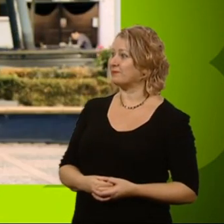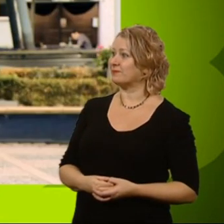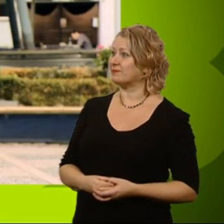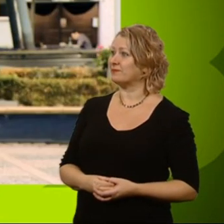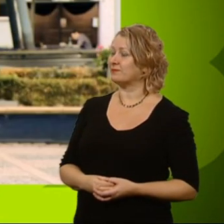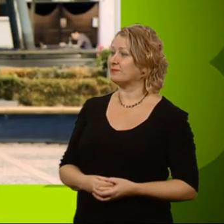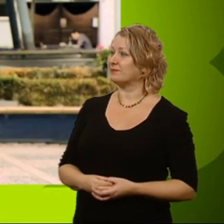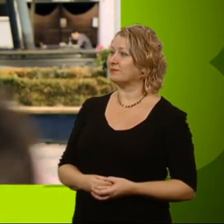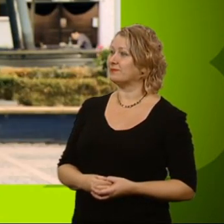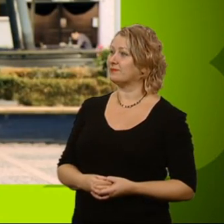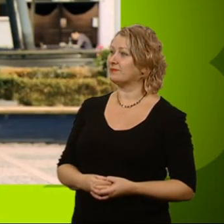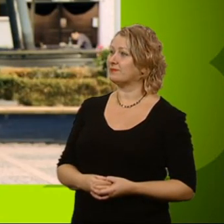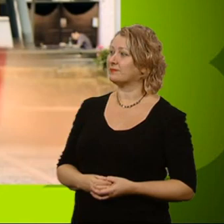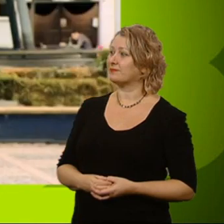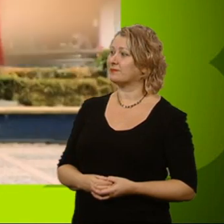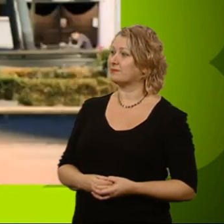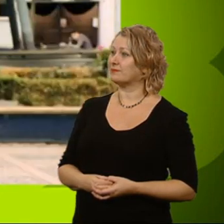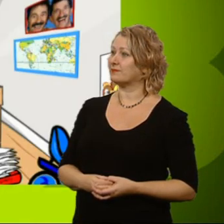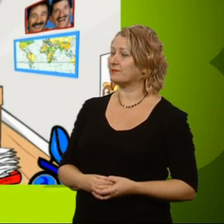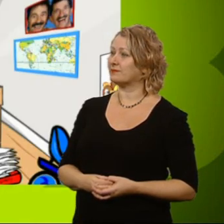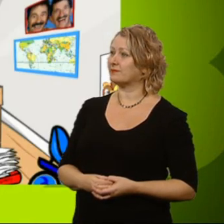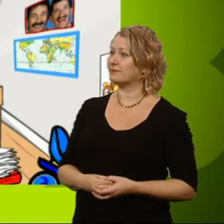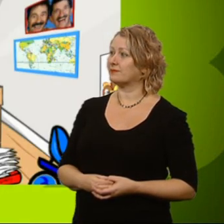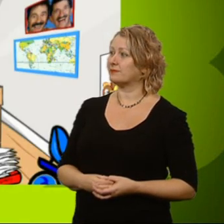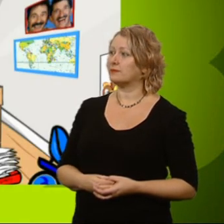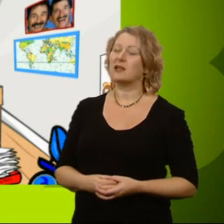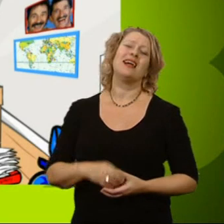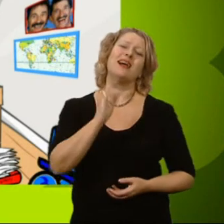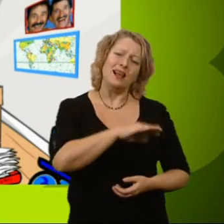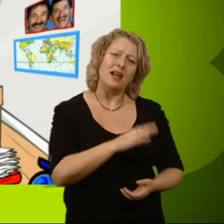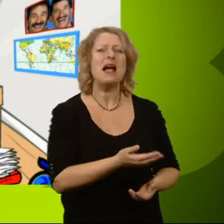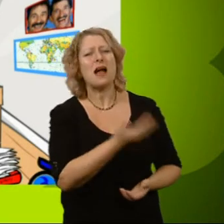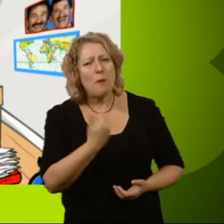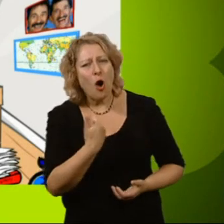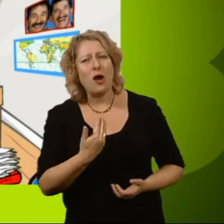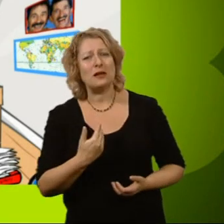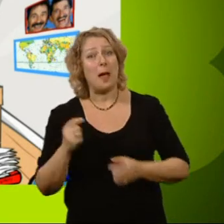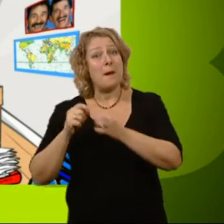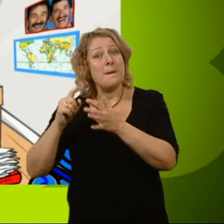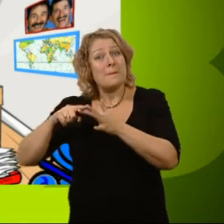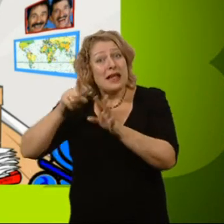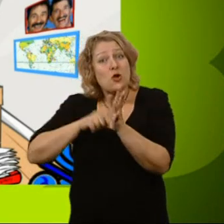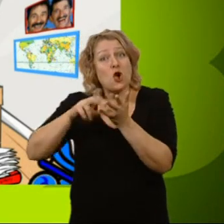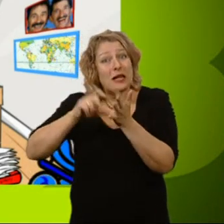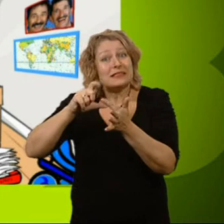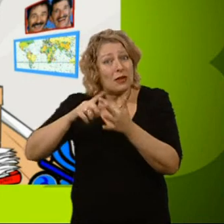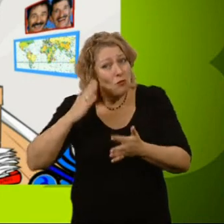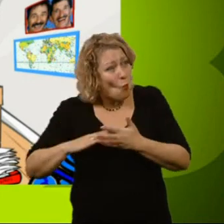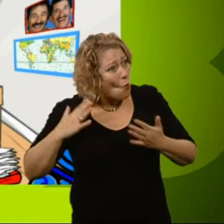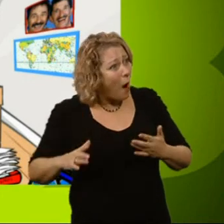dear. Come on out, Little Howard. Beyonce really wants to meet